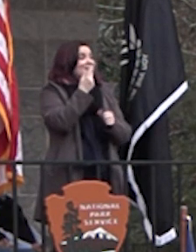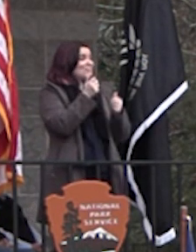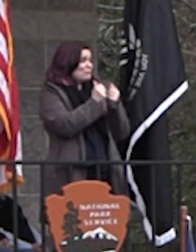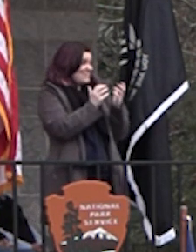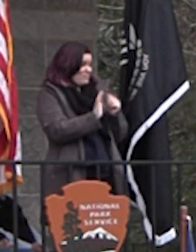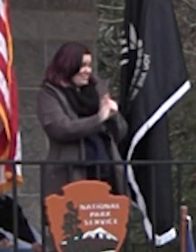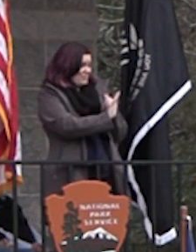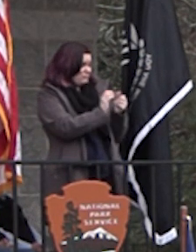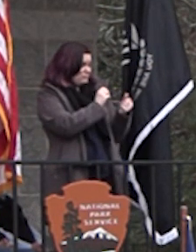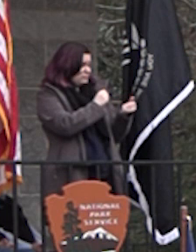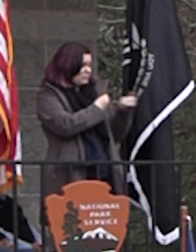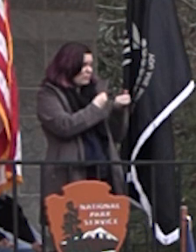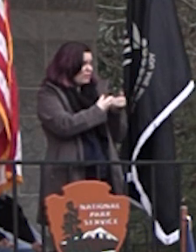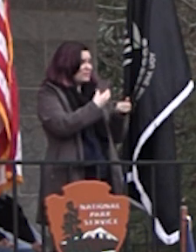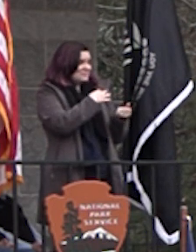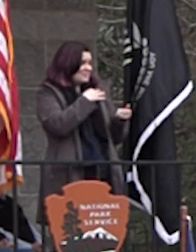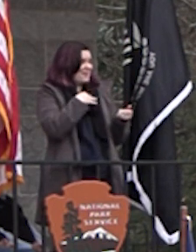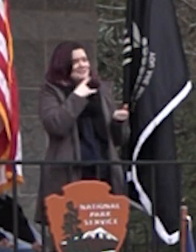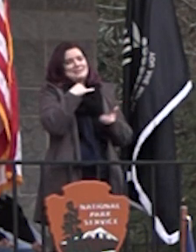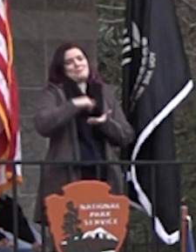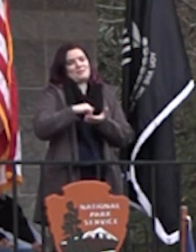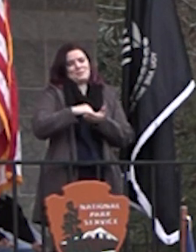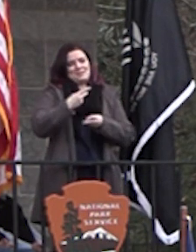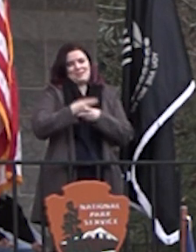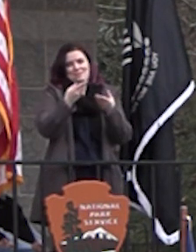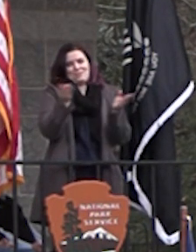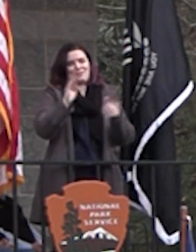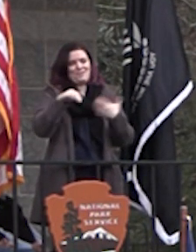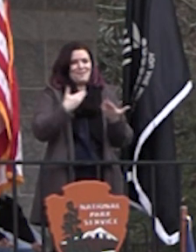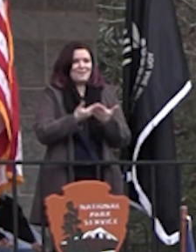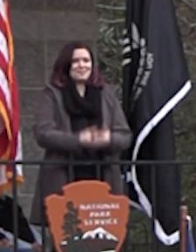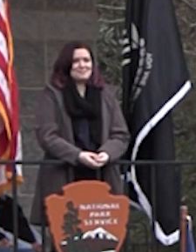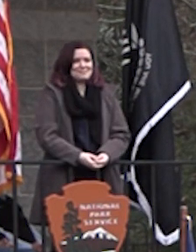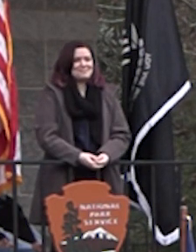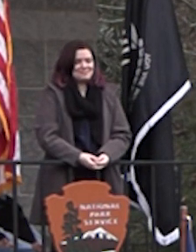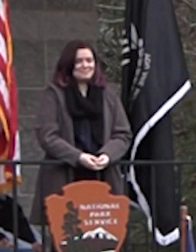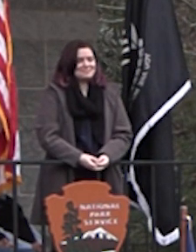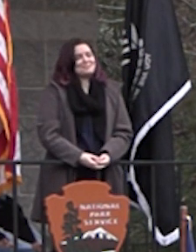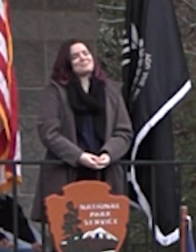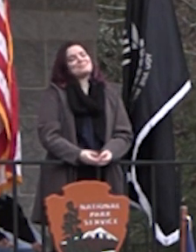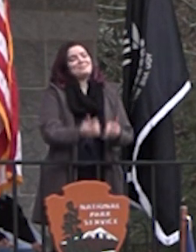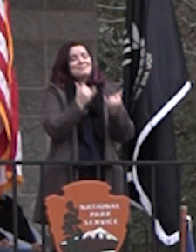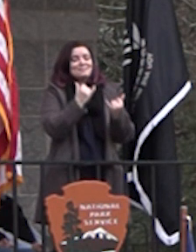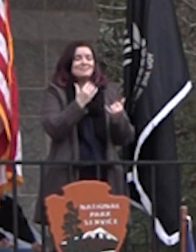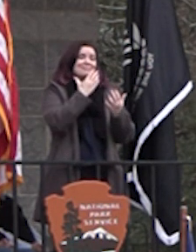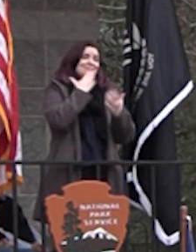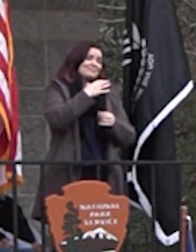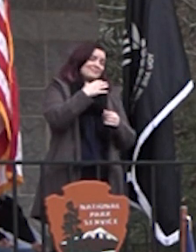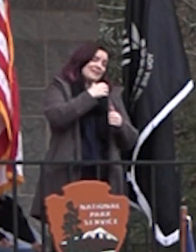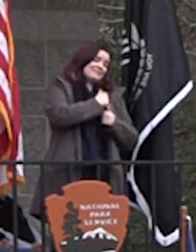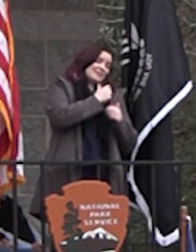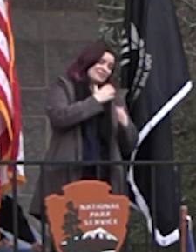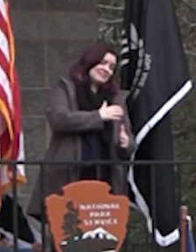done. Today, I mostly want to thank our veterans and their families. Today and throughout